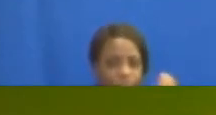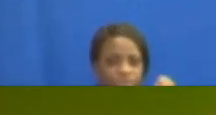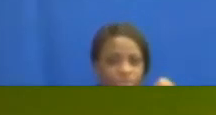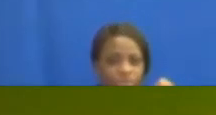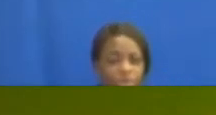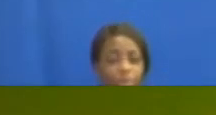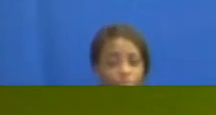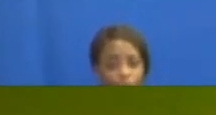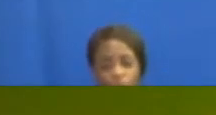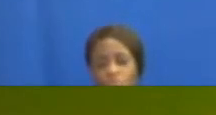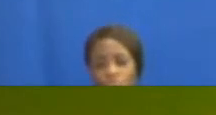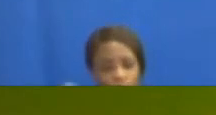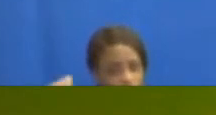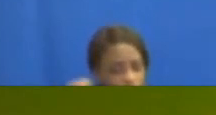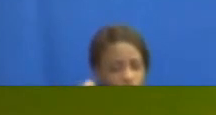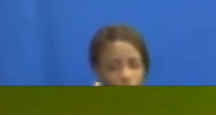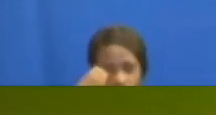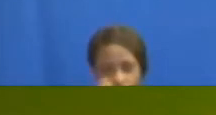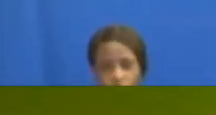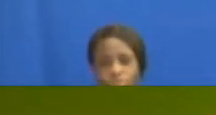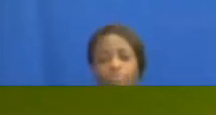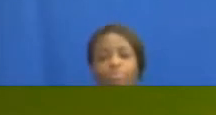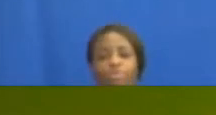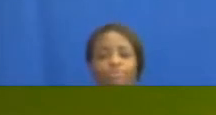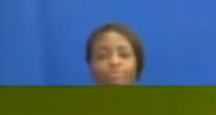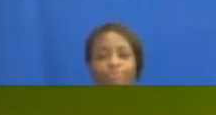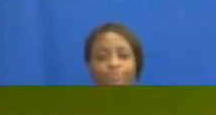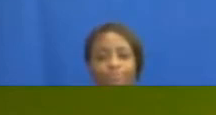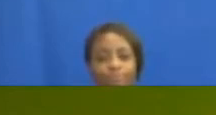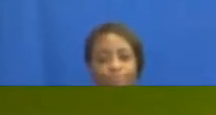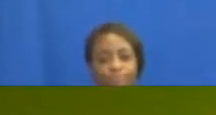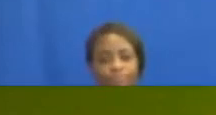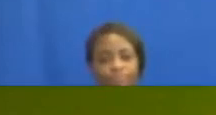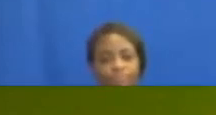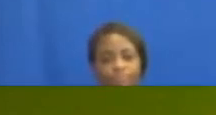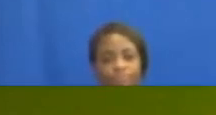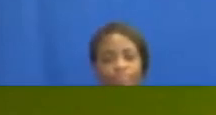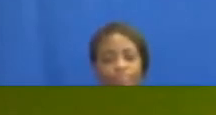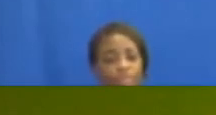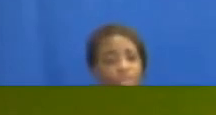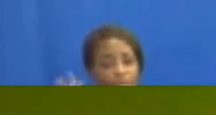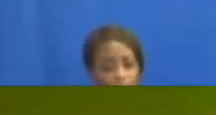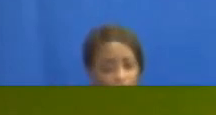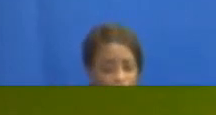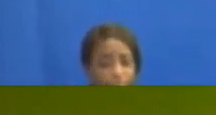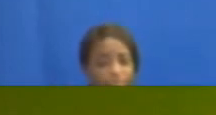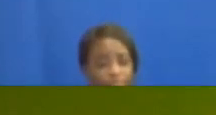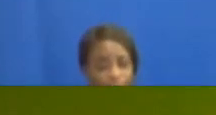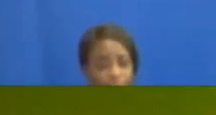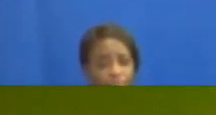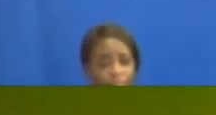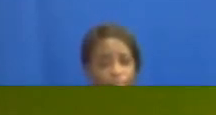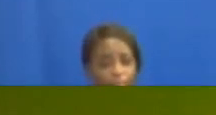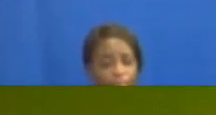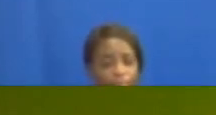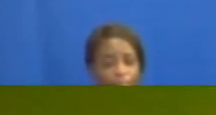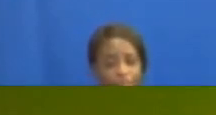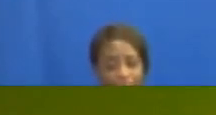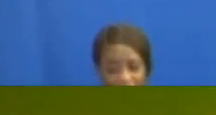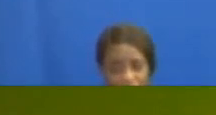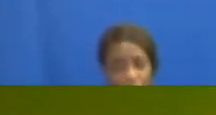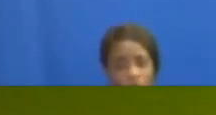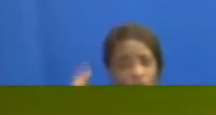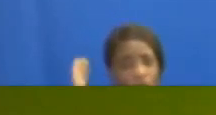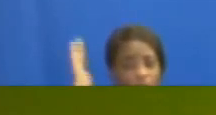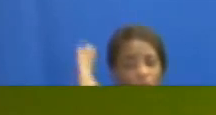ene ye twerto omo mu wo bi no na yetumi asa dodo na yare no eye mpem aduanan anan ahanu aduo kron